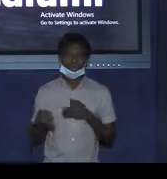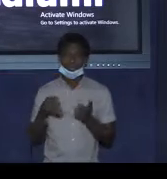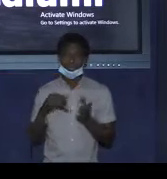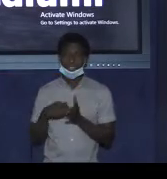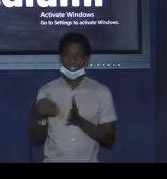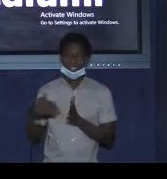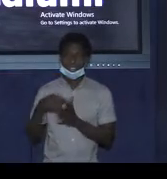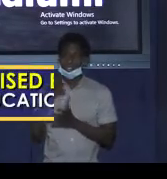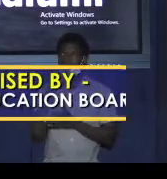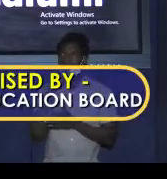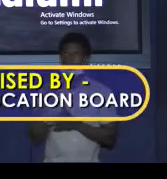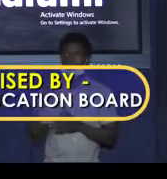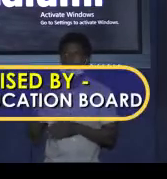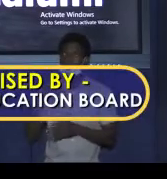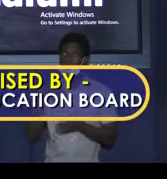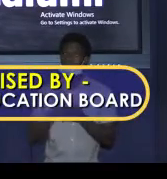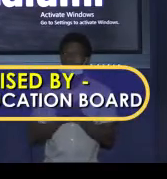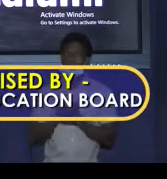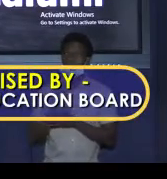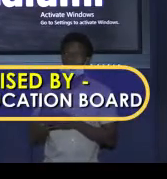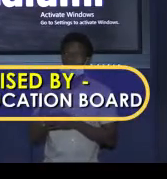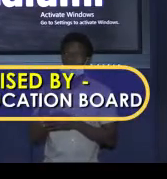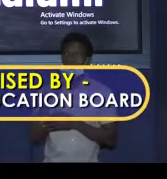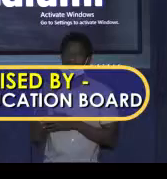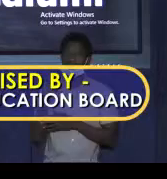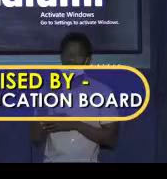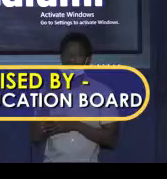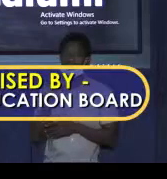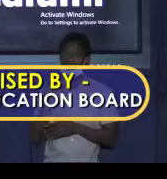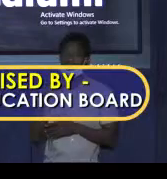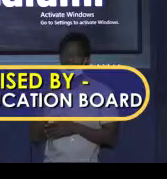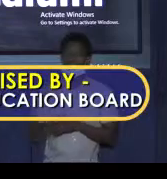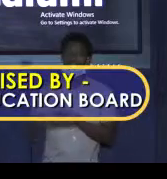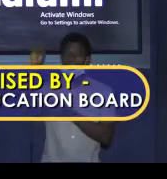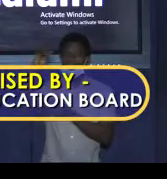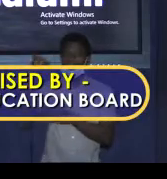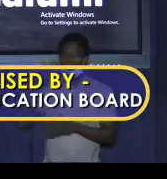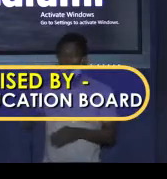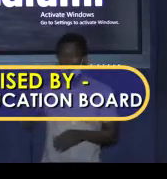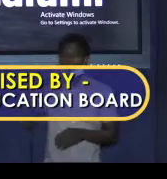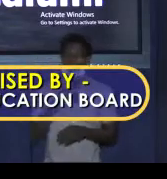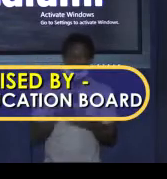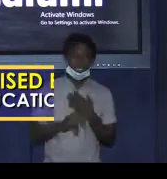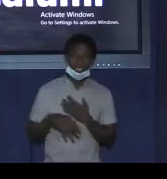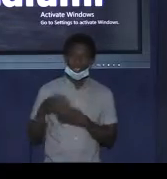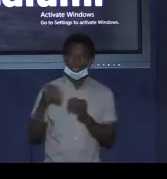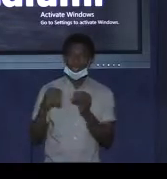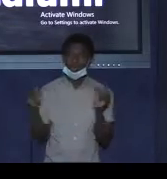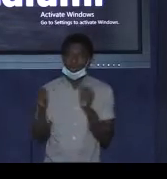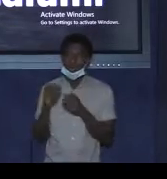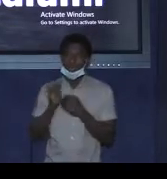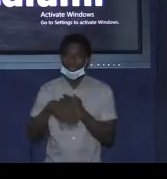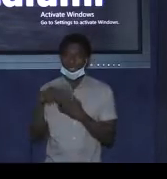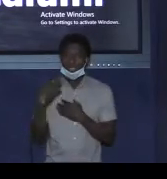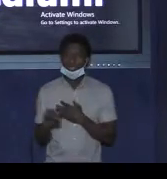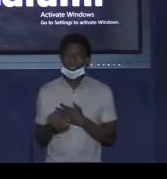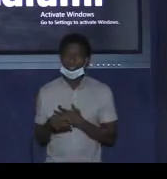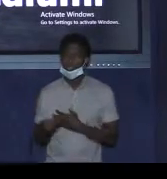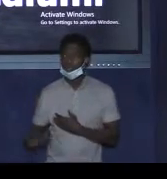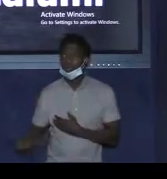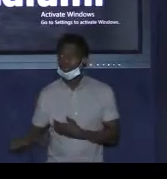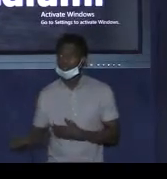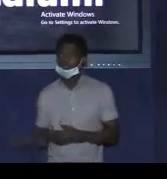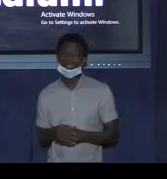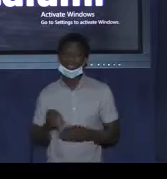define it again. You were told that temperature is the degree of hotness and coldness of an object or